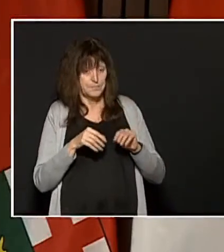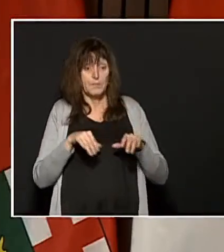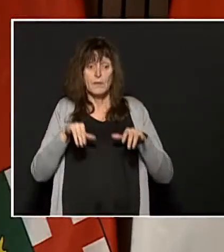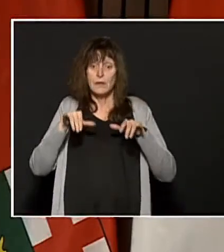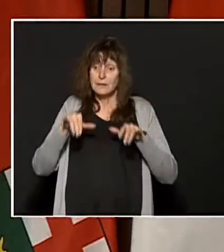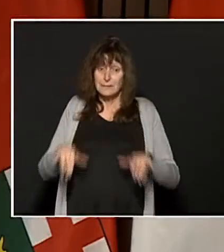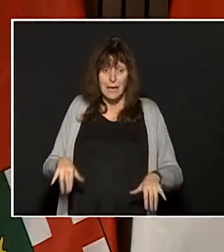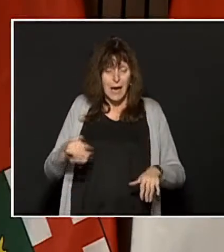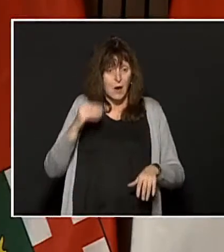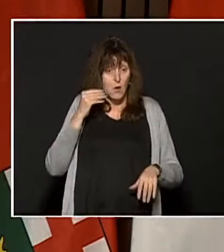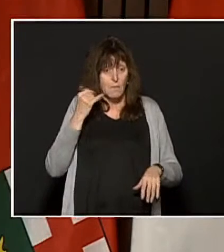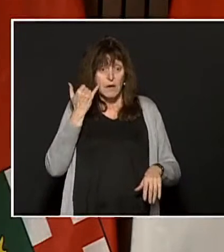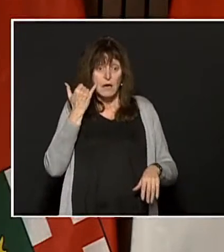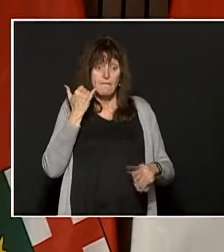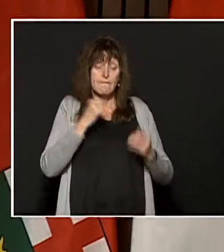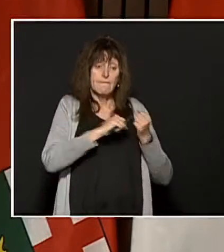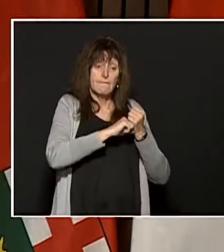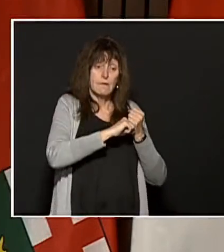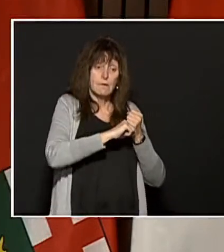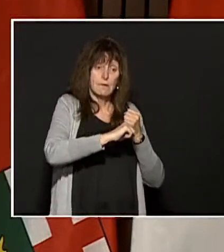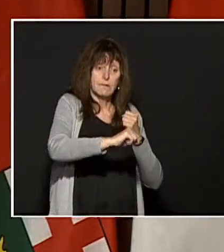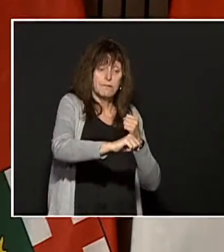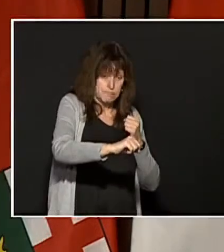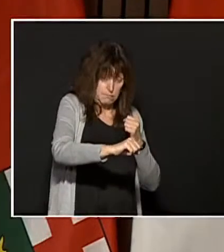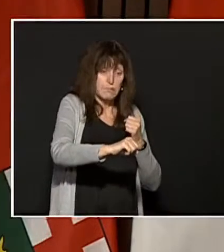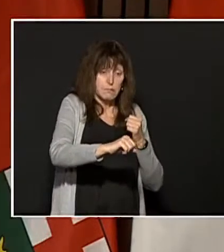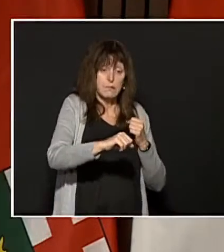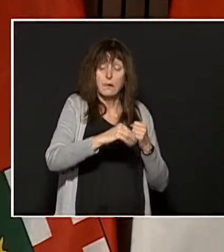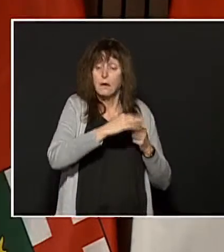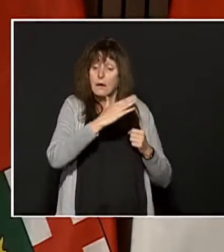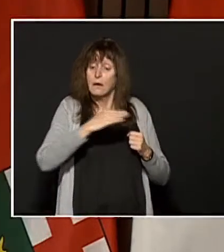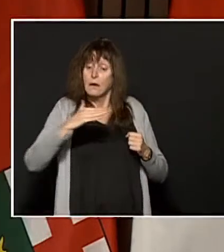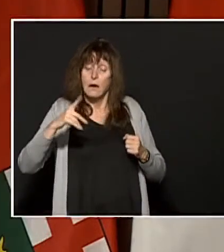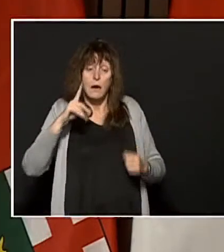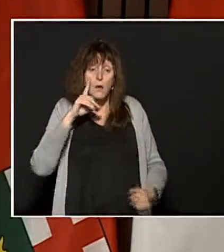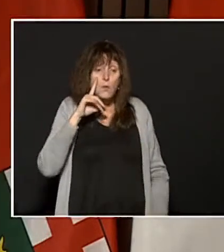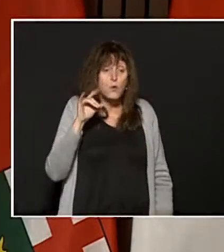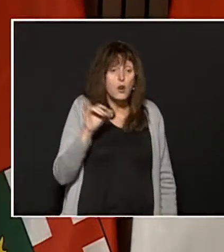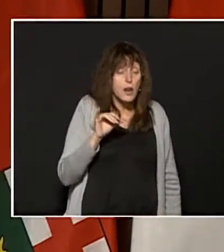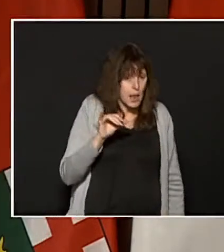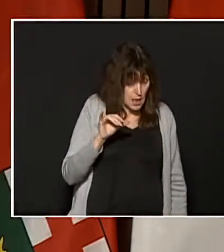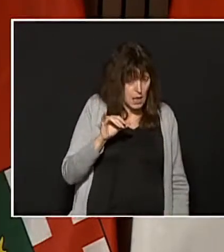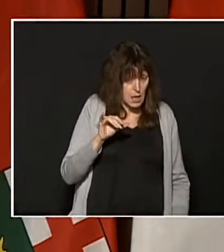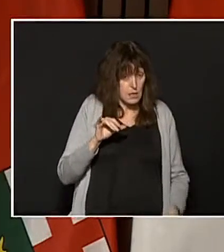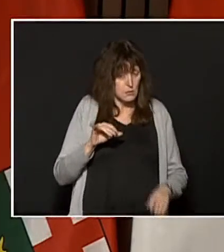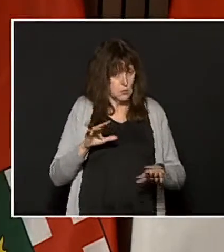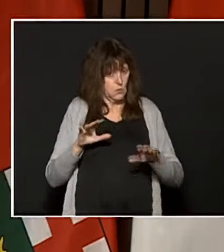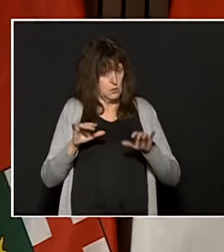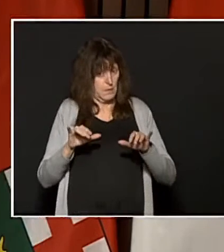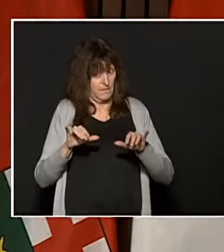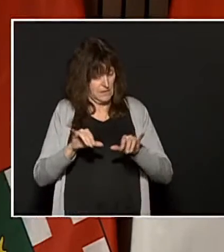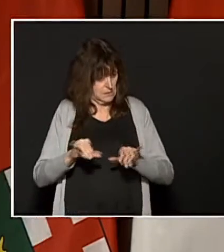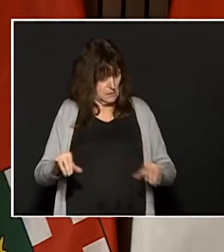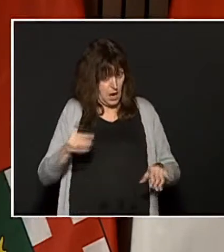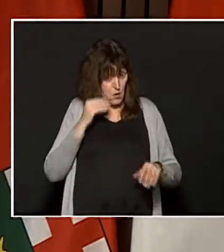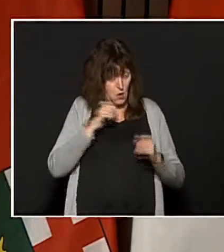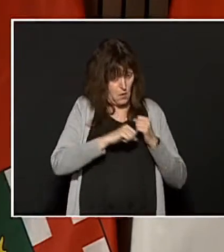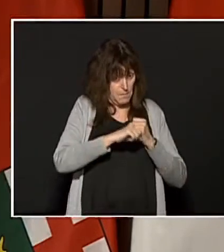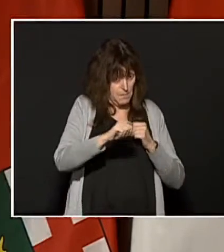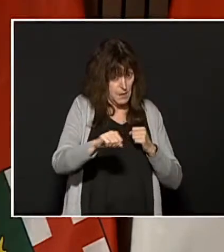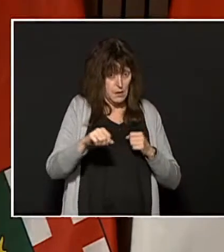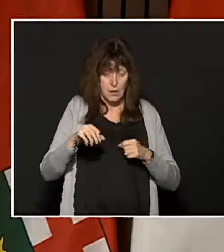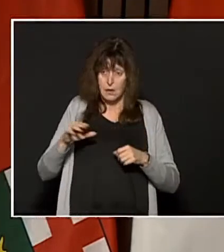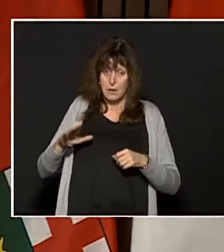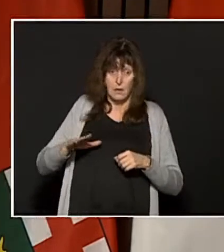think you can safely assume that it's the same type of difference. The longer you stretch out that stay-at-home order, the further you press down the line, the more